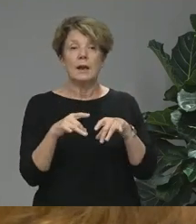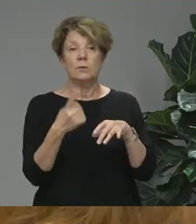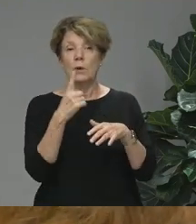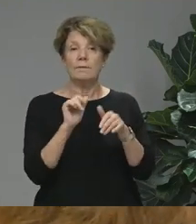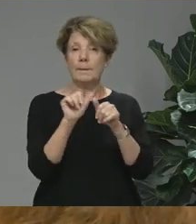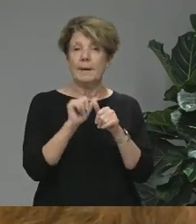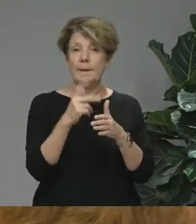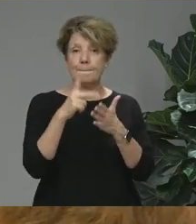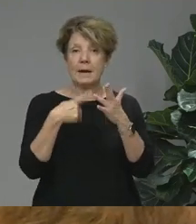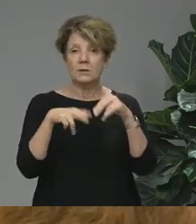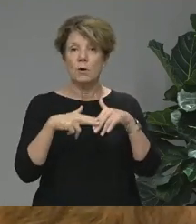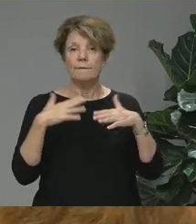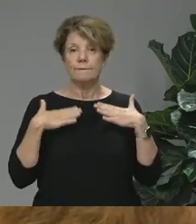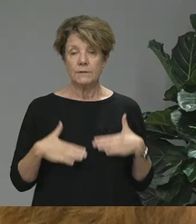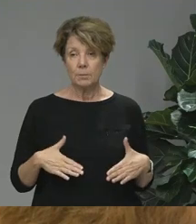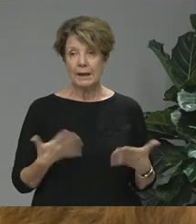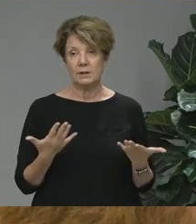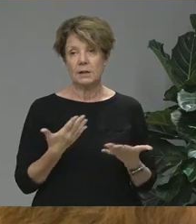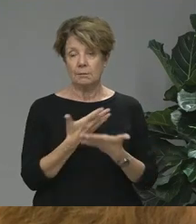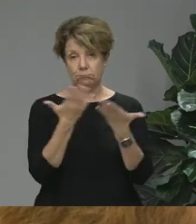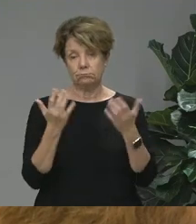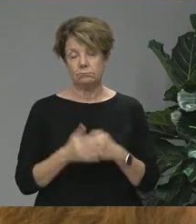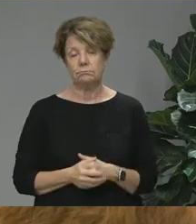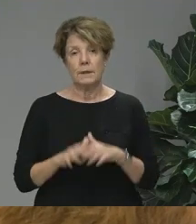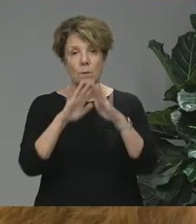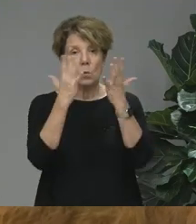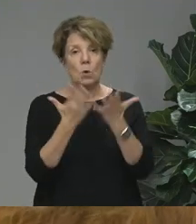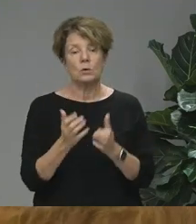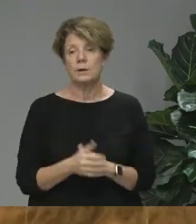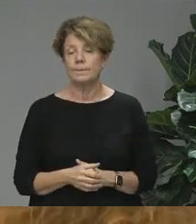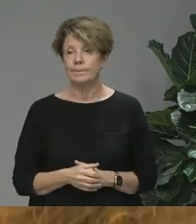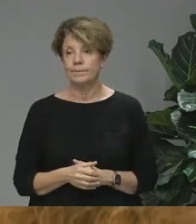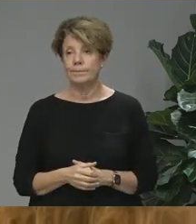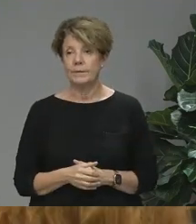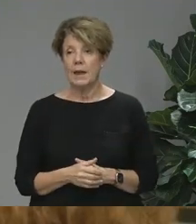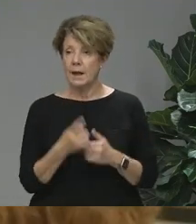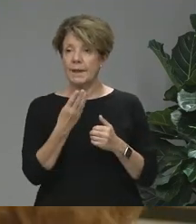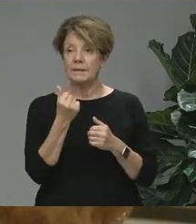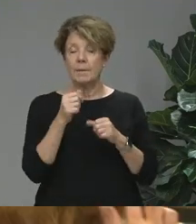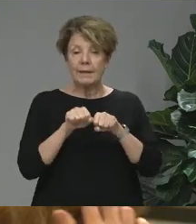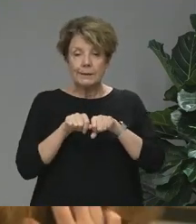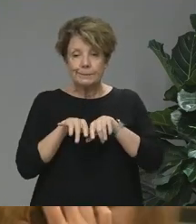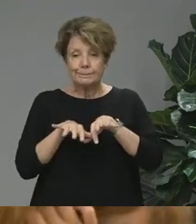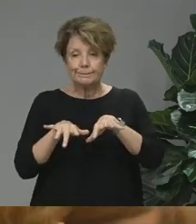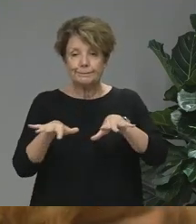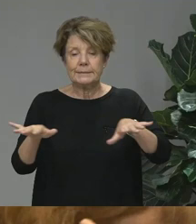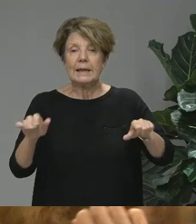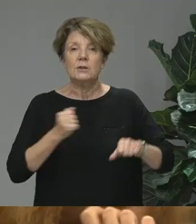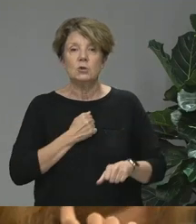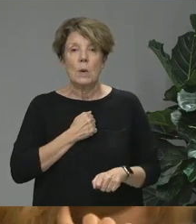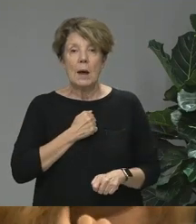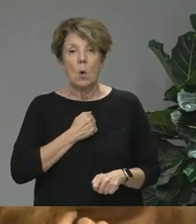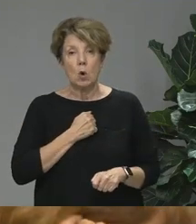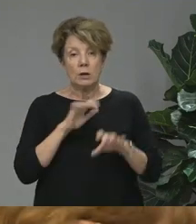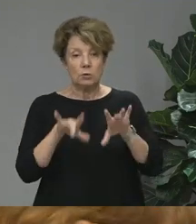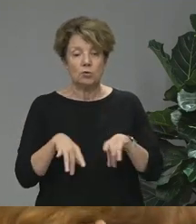place. And a fair bit of that has seeped into our own people. That seems to me to